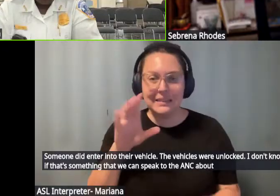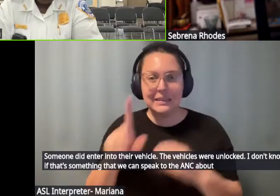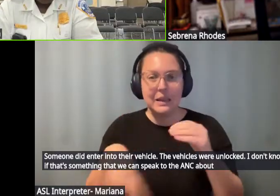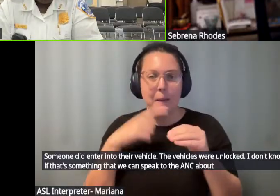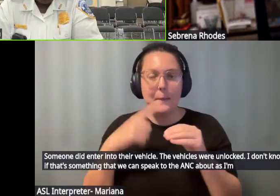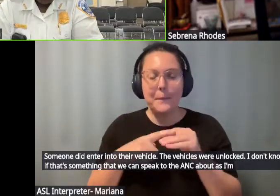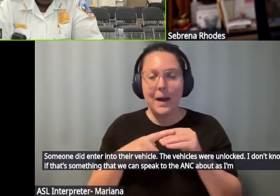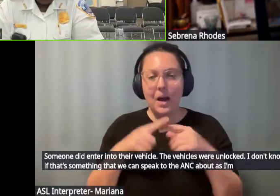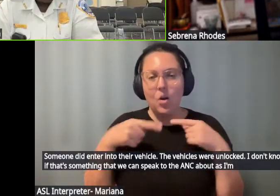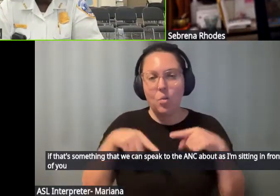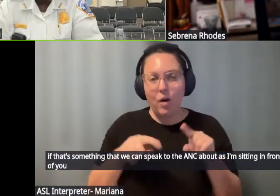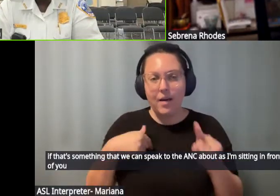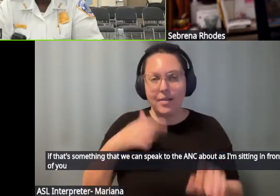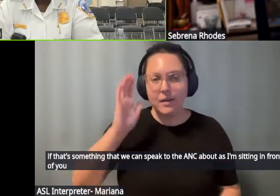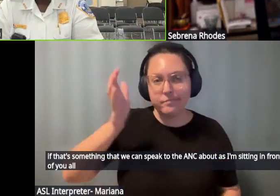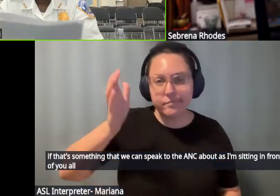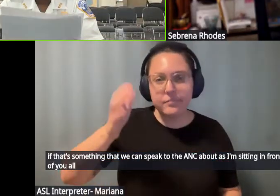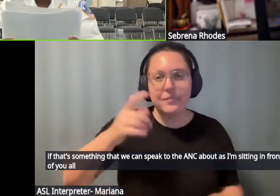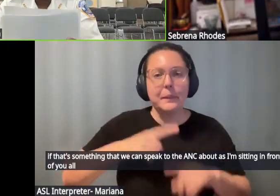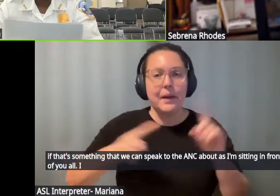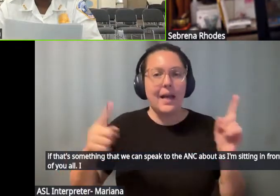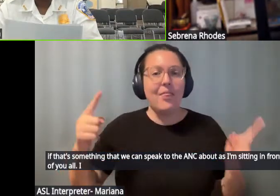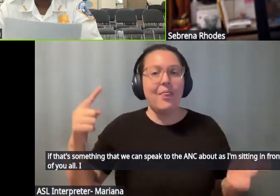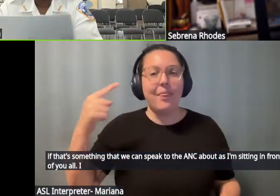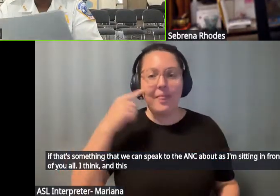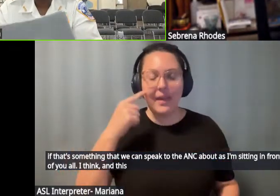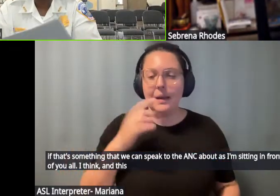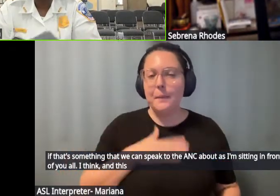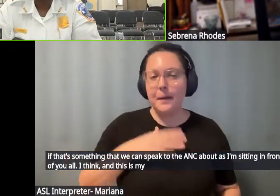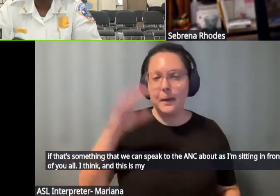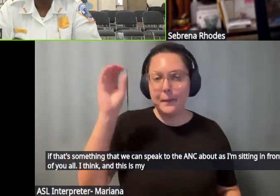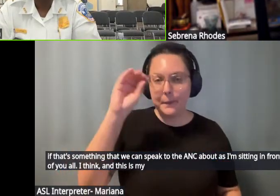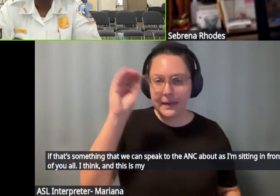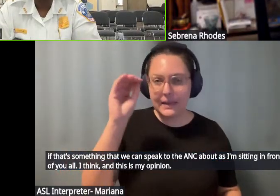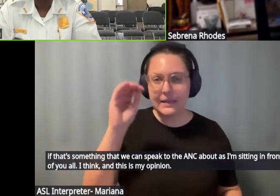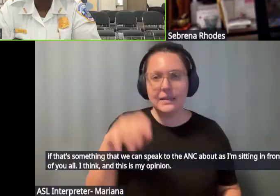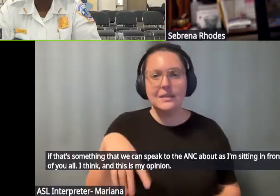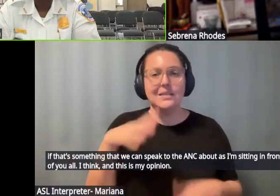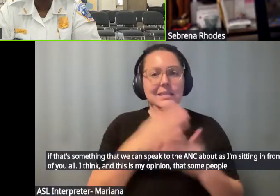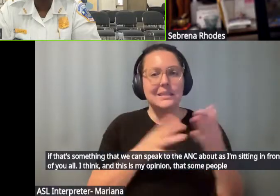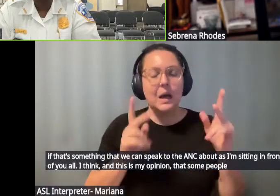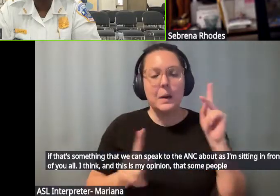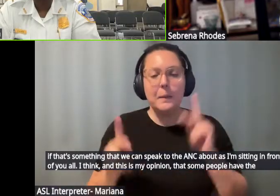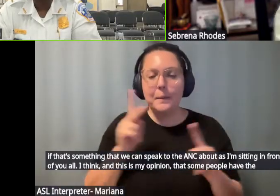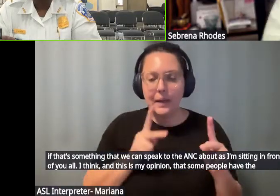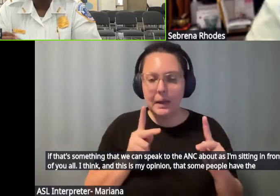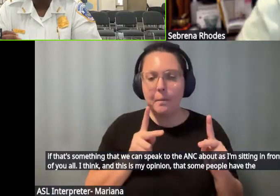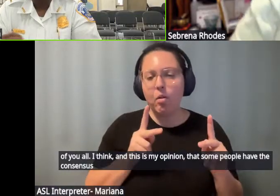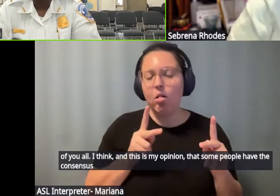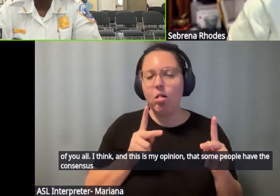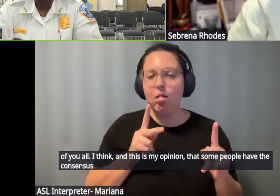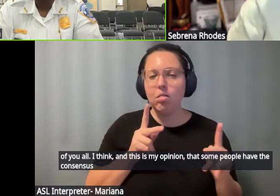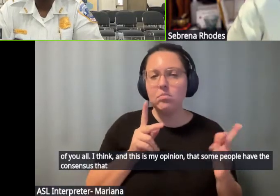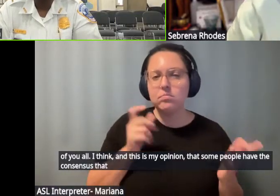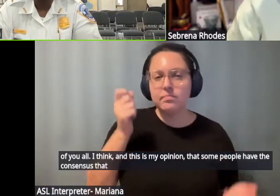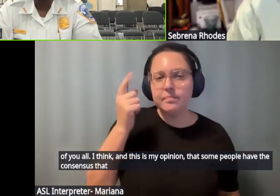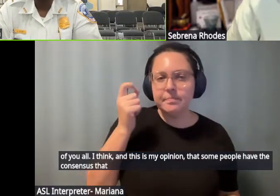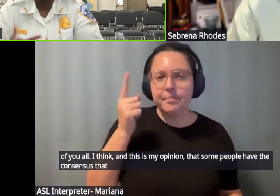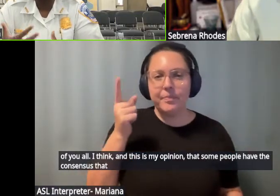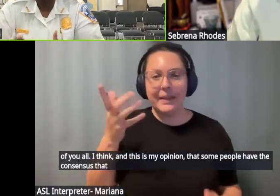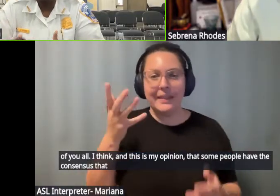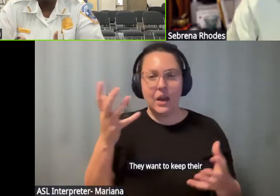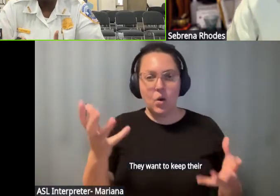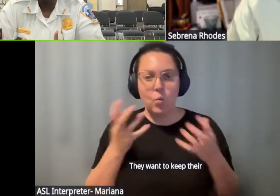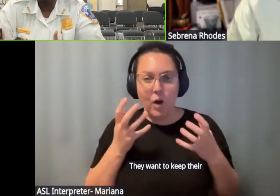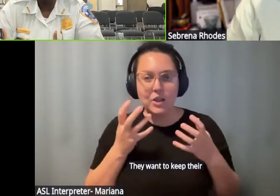in front of you all. I think, and this is my opinion, that some people have the consensus that they want to keep their